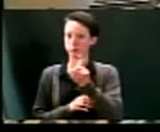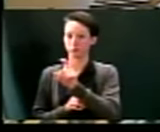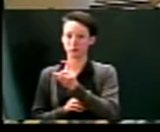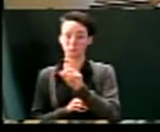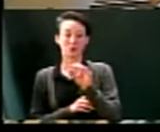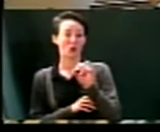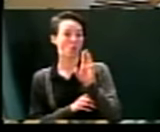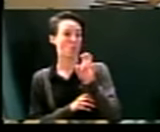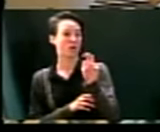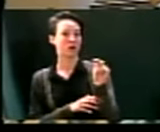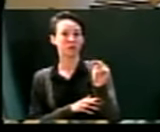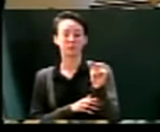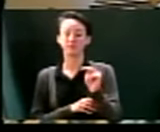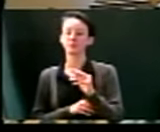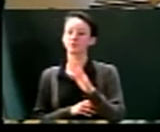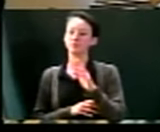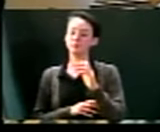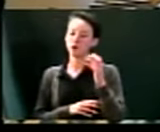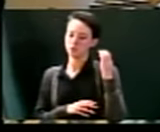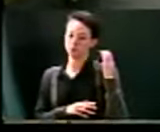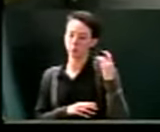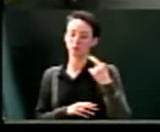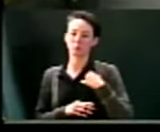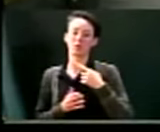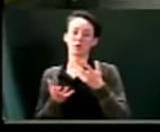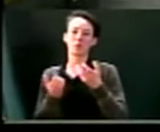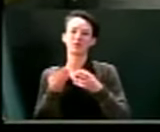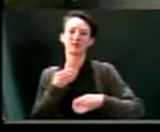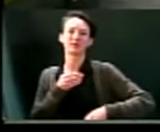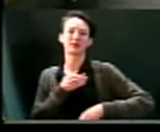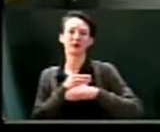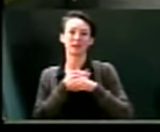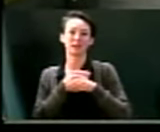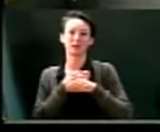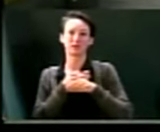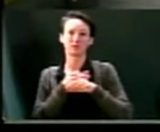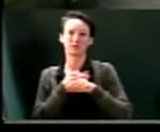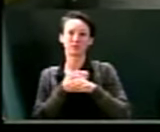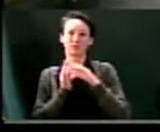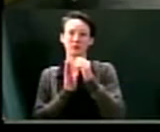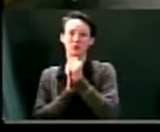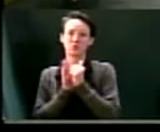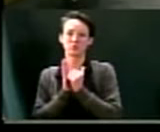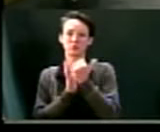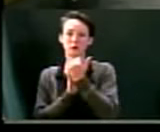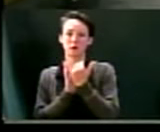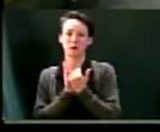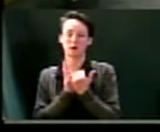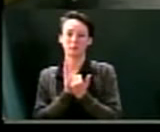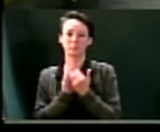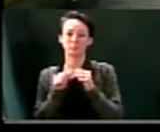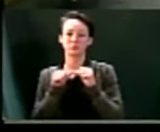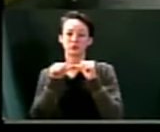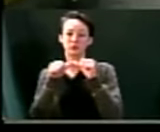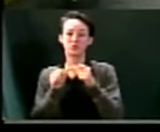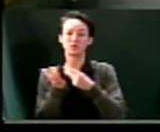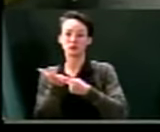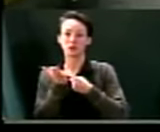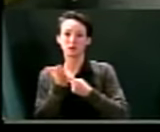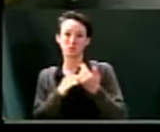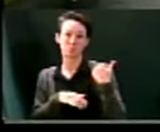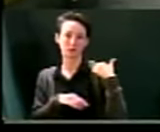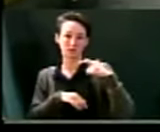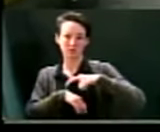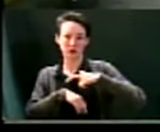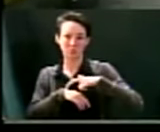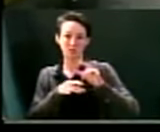Ms. Owen. Madam Chair, I would like to add an agenda item to continue our discussion from last time regarding